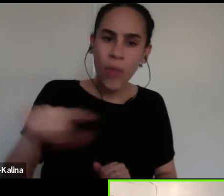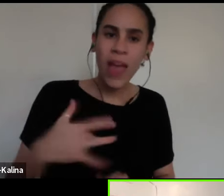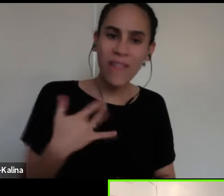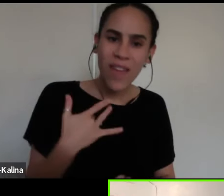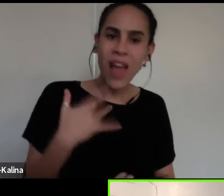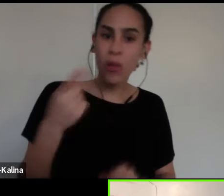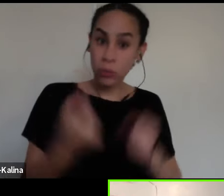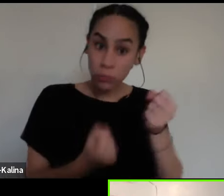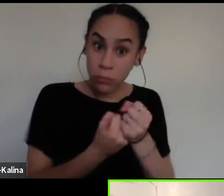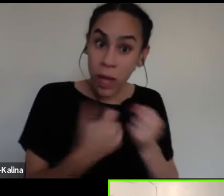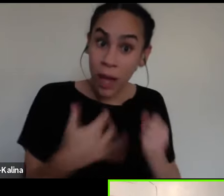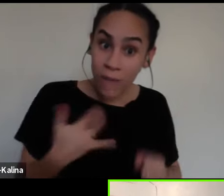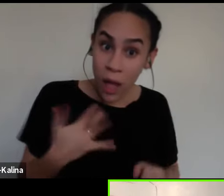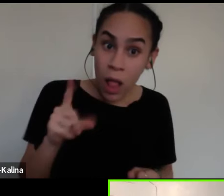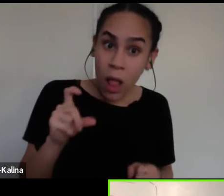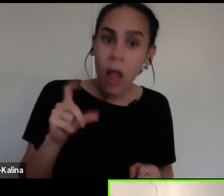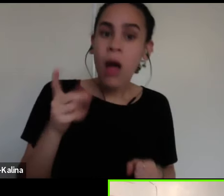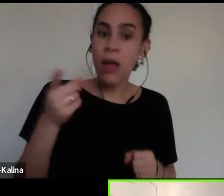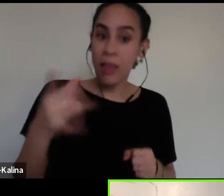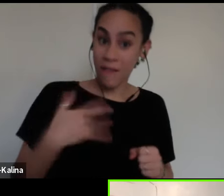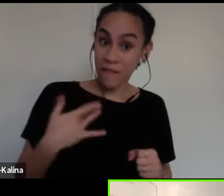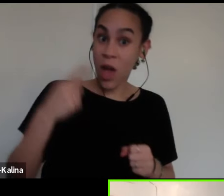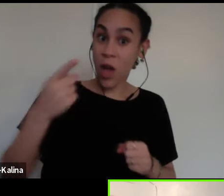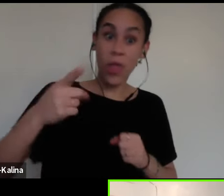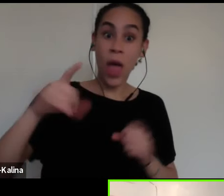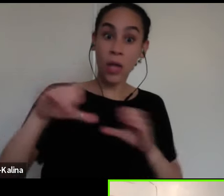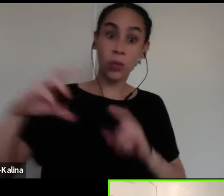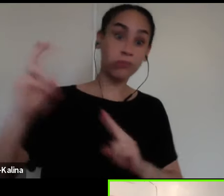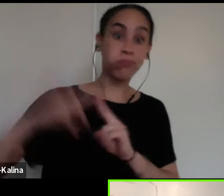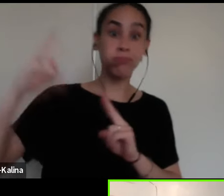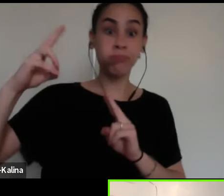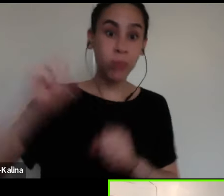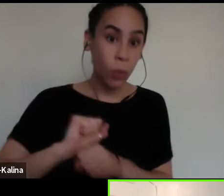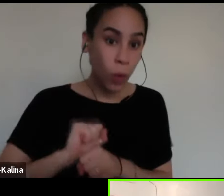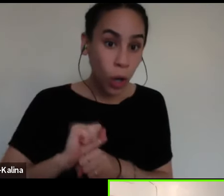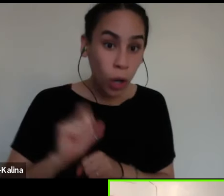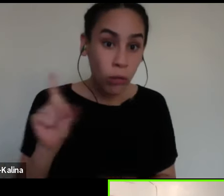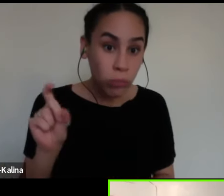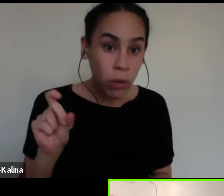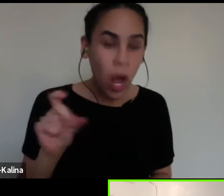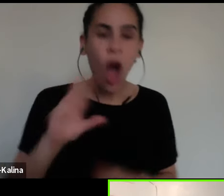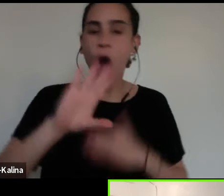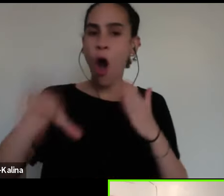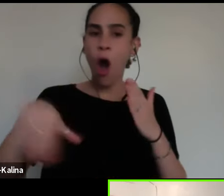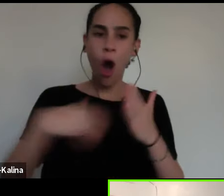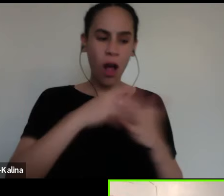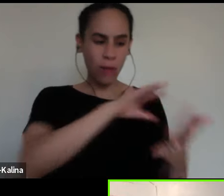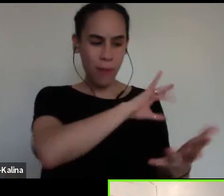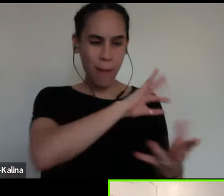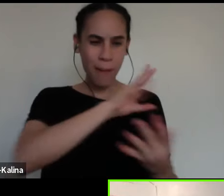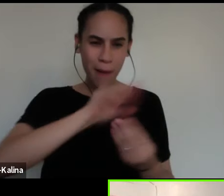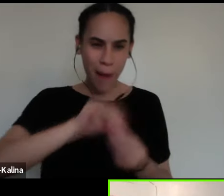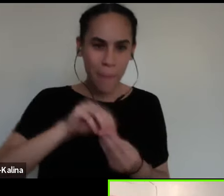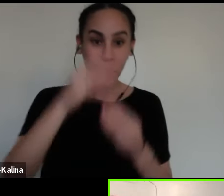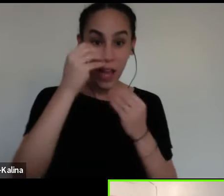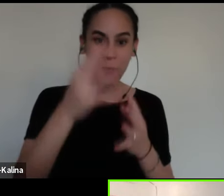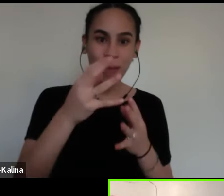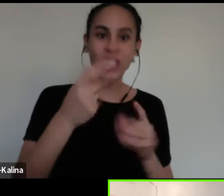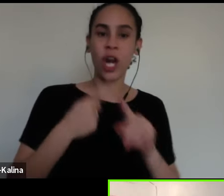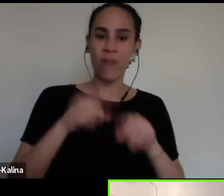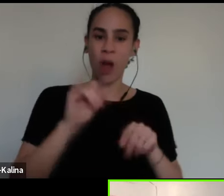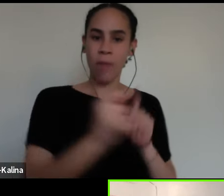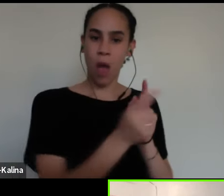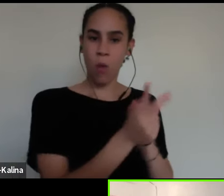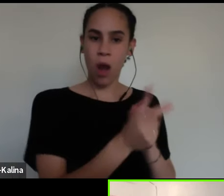supported and do they feel as though they're doing their highest and best, all of that information comes from those one-on-ones. I would say almost